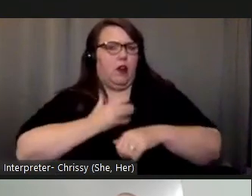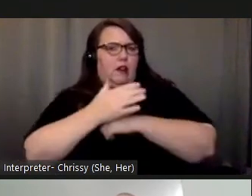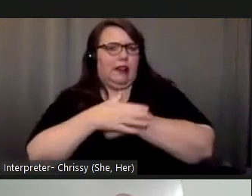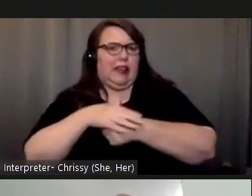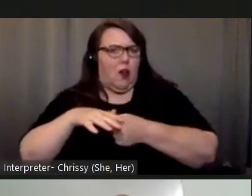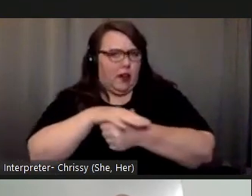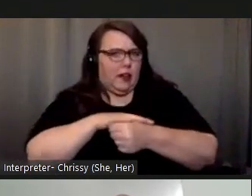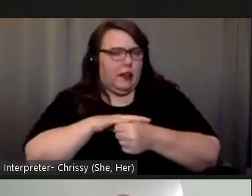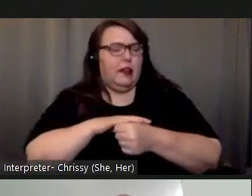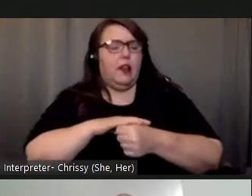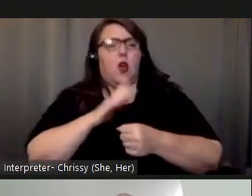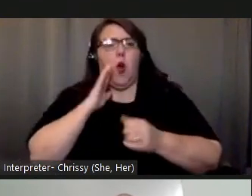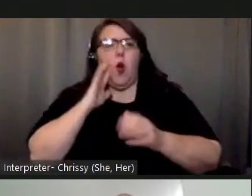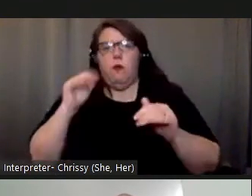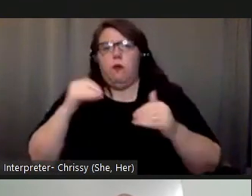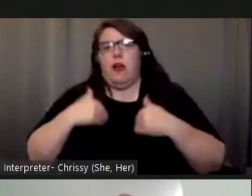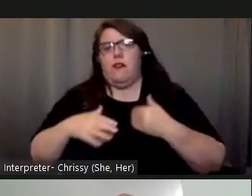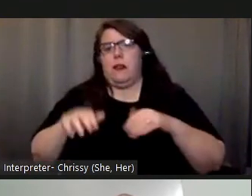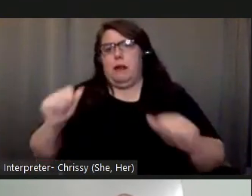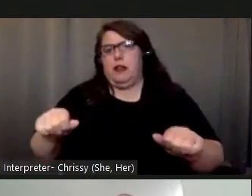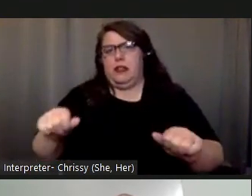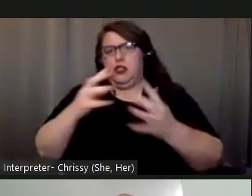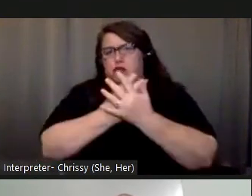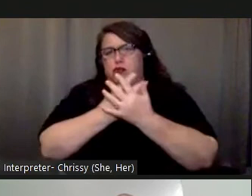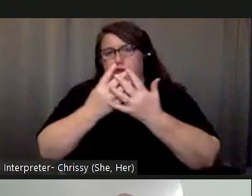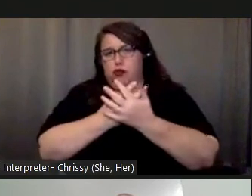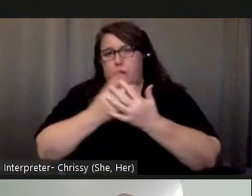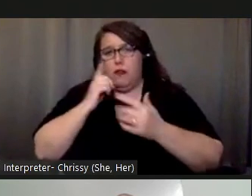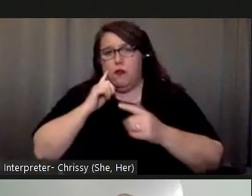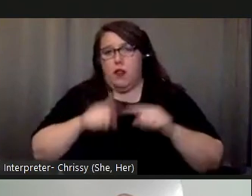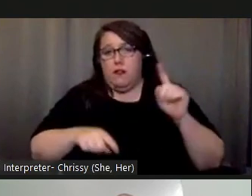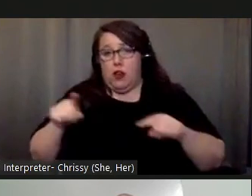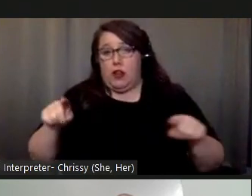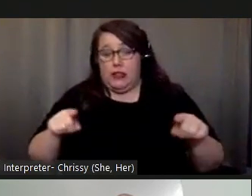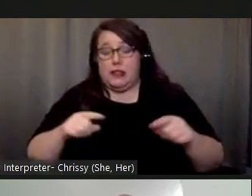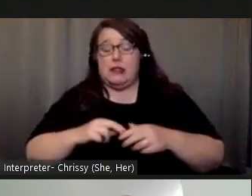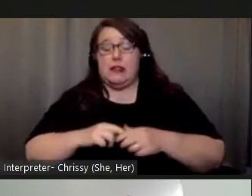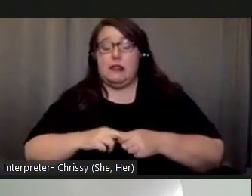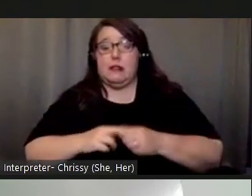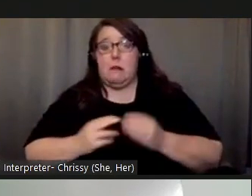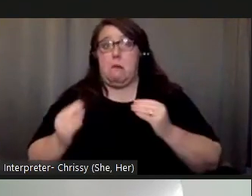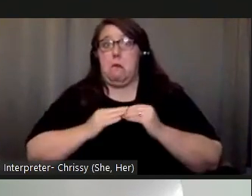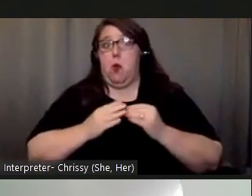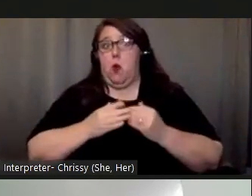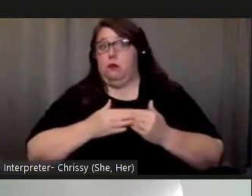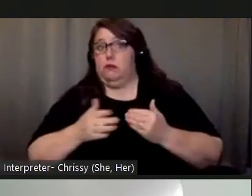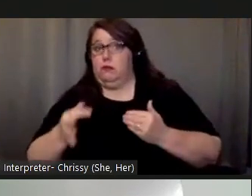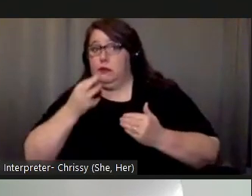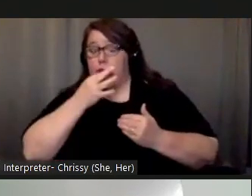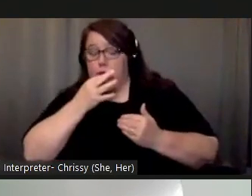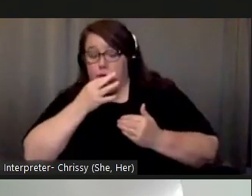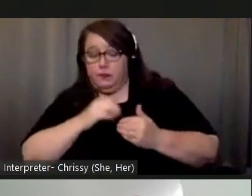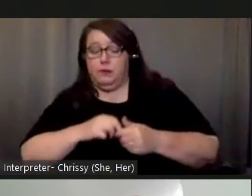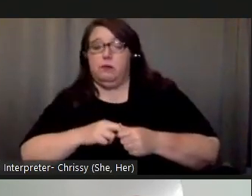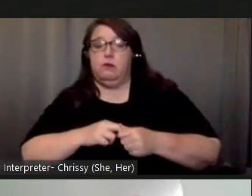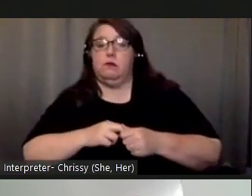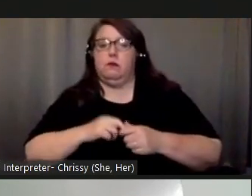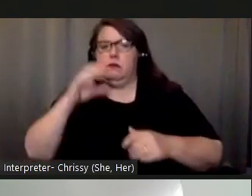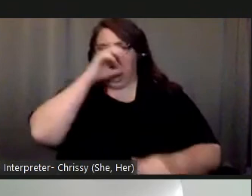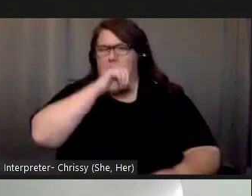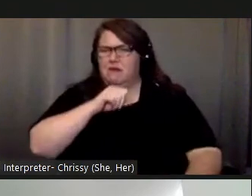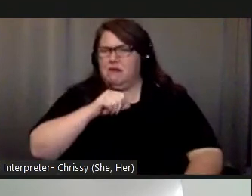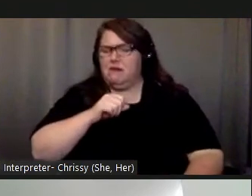have the ability to test for or screen for the variants more coming up here in the near future. So I guess, how does